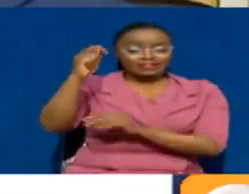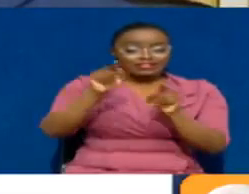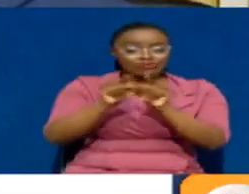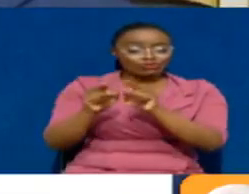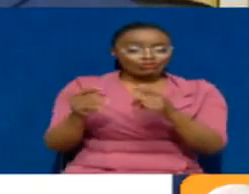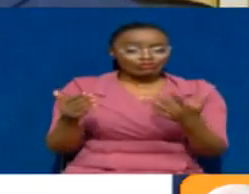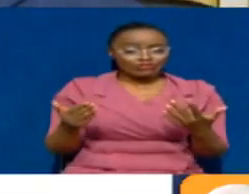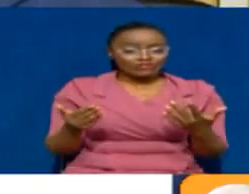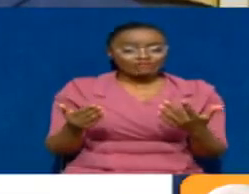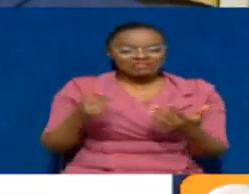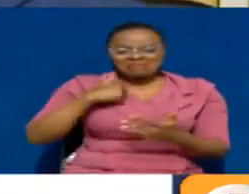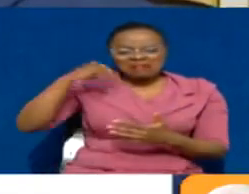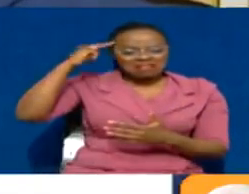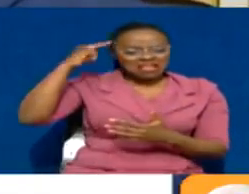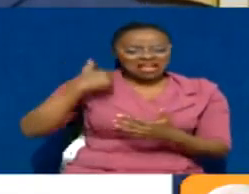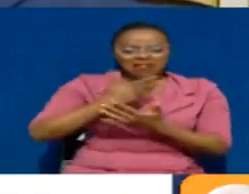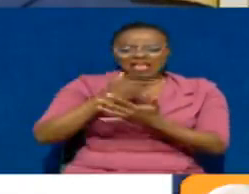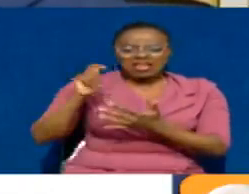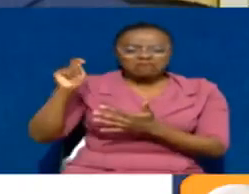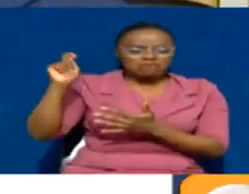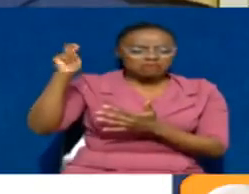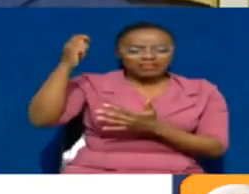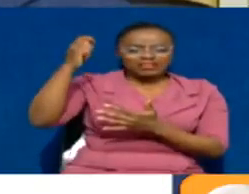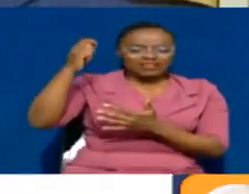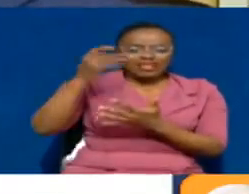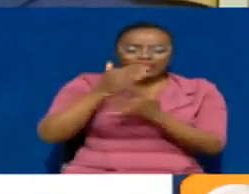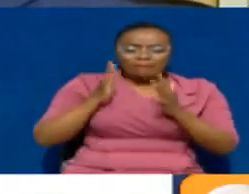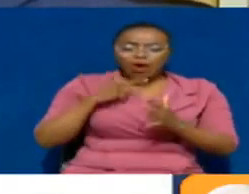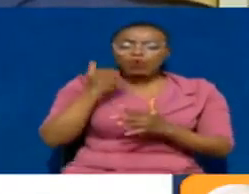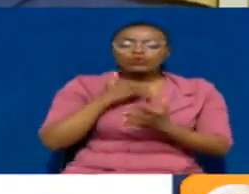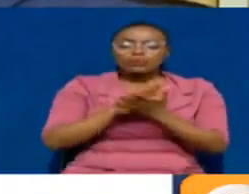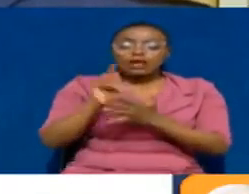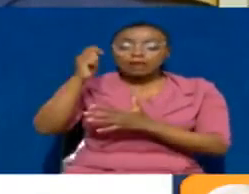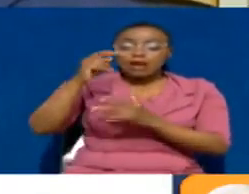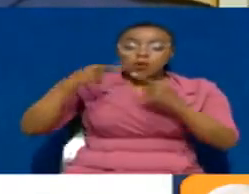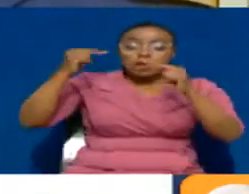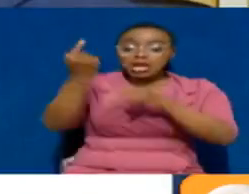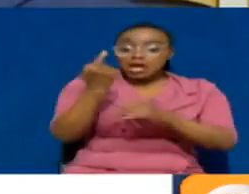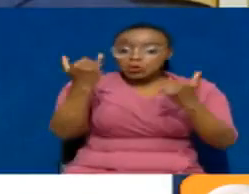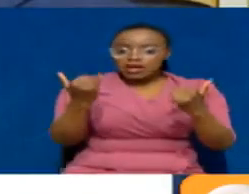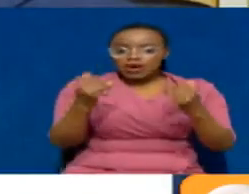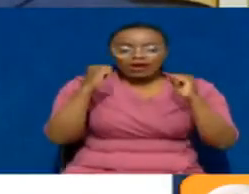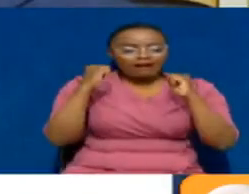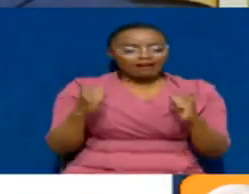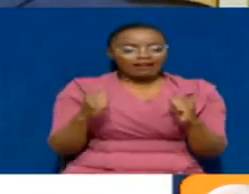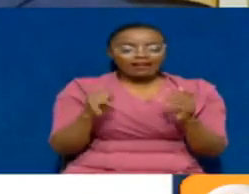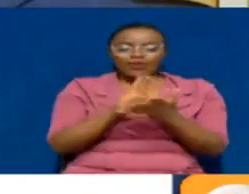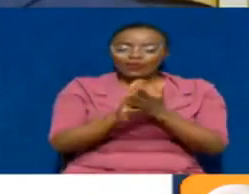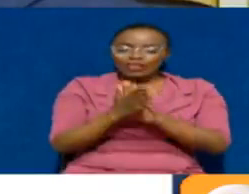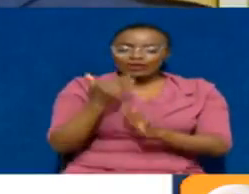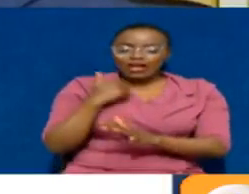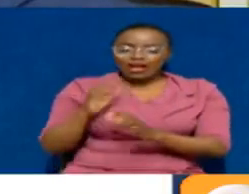And I don't think there's any presidential candidate who can win on his own now, you know,